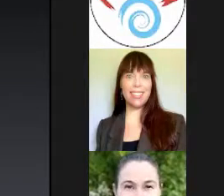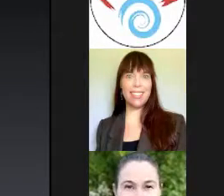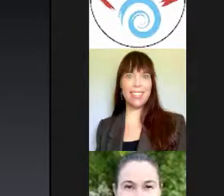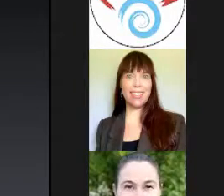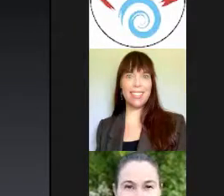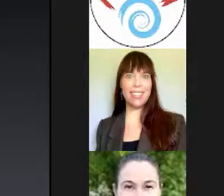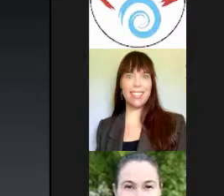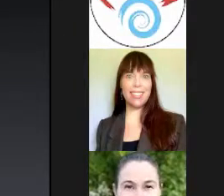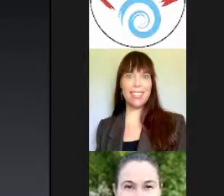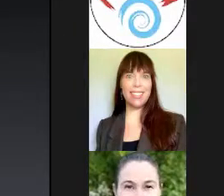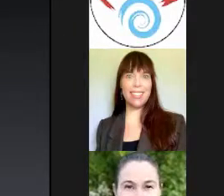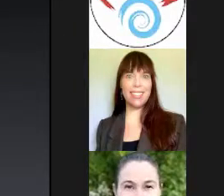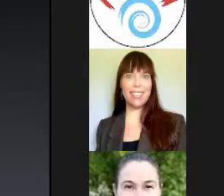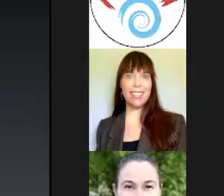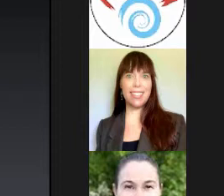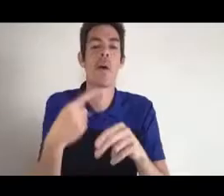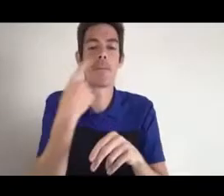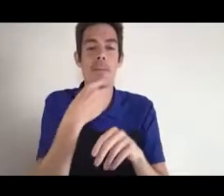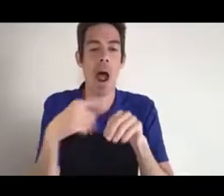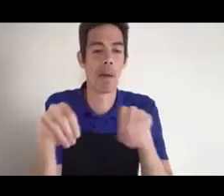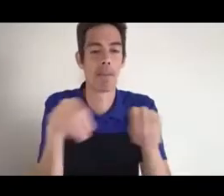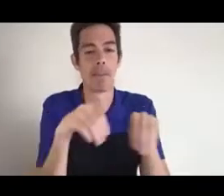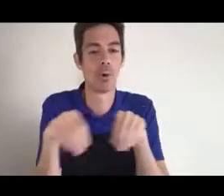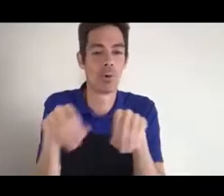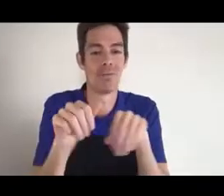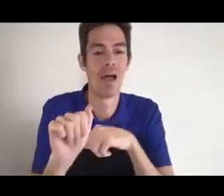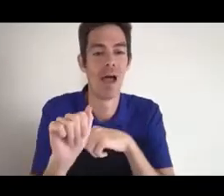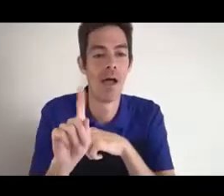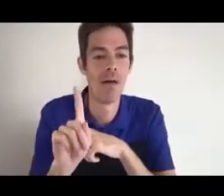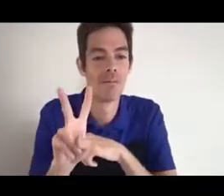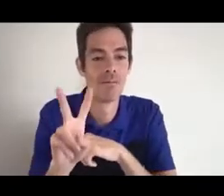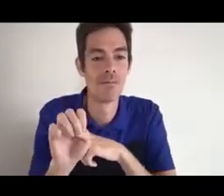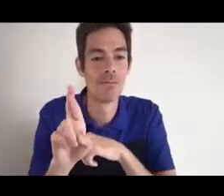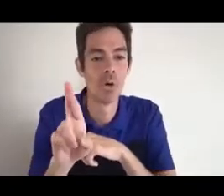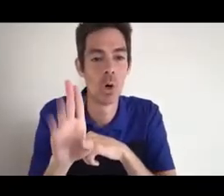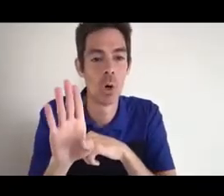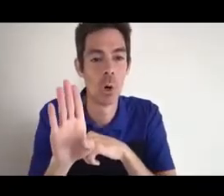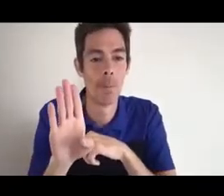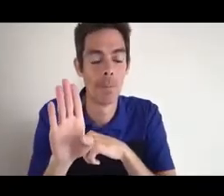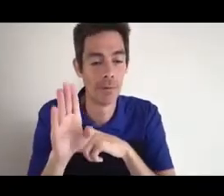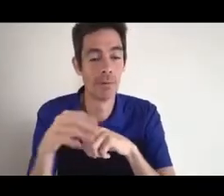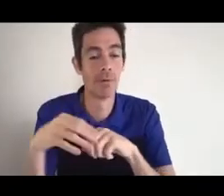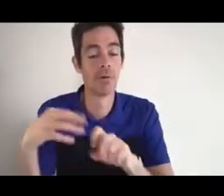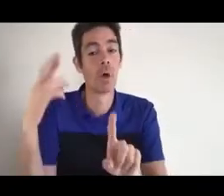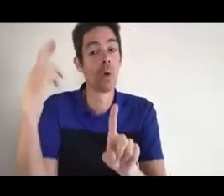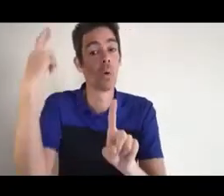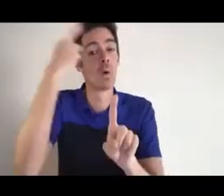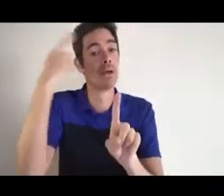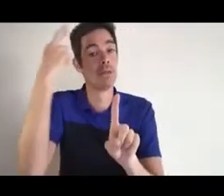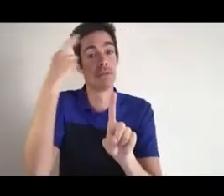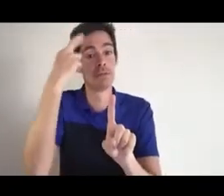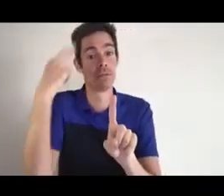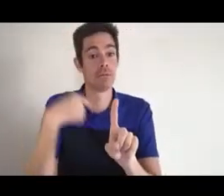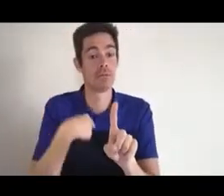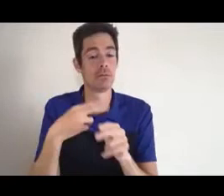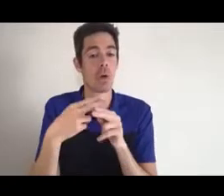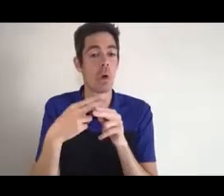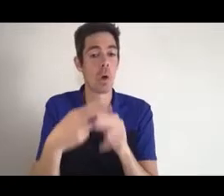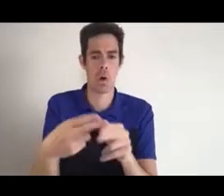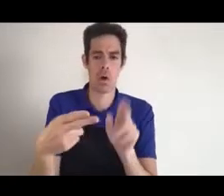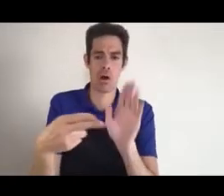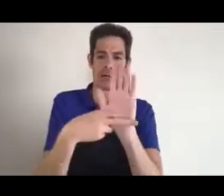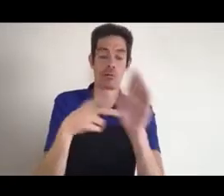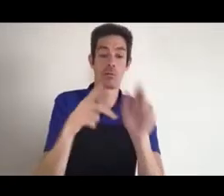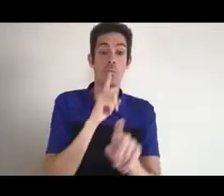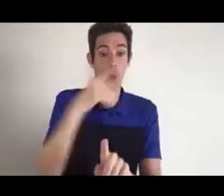So now with mouth movement adverbs, I call it mouth movement adverbs. And the